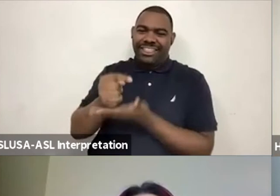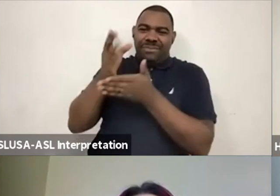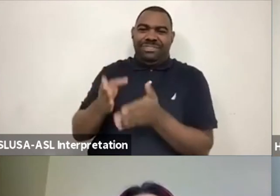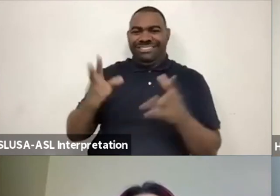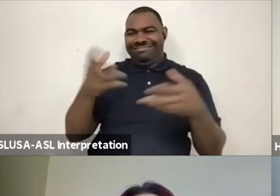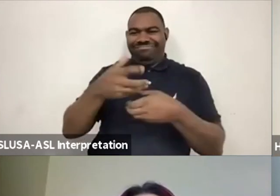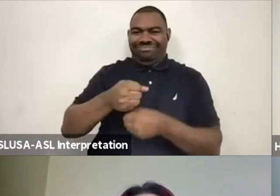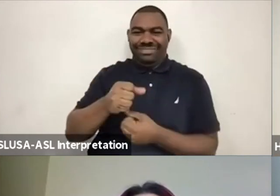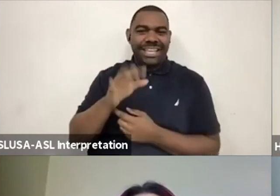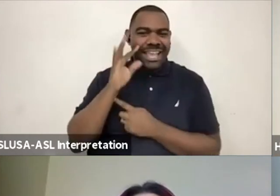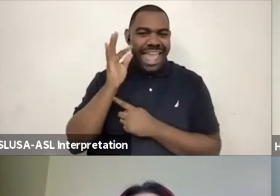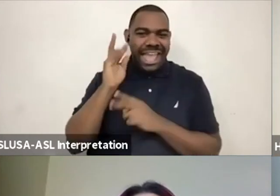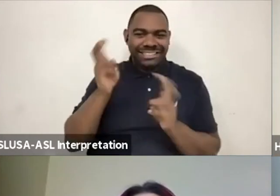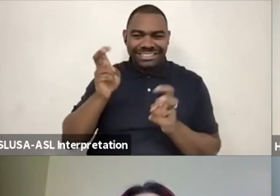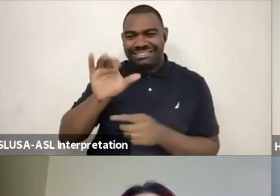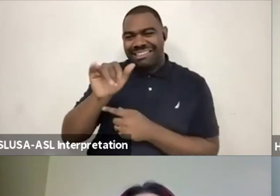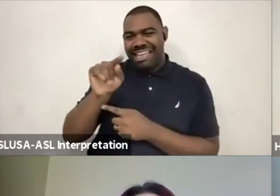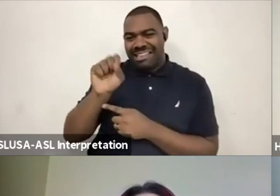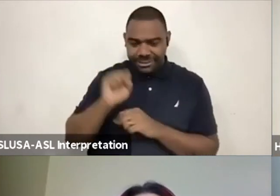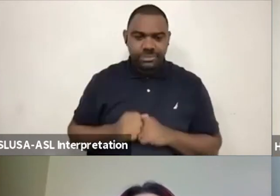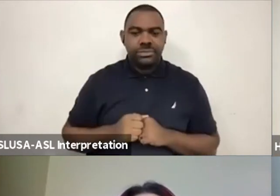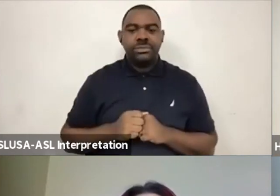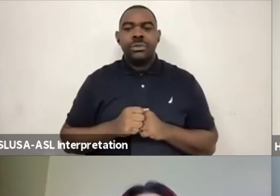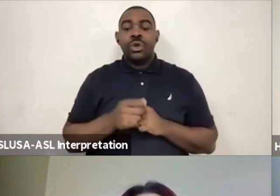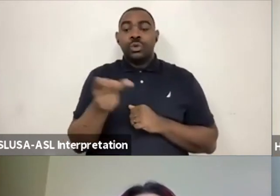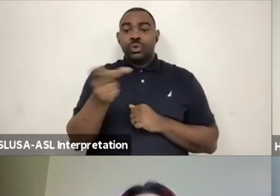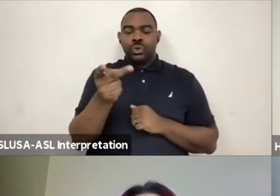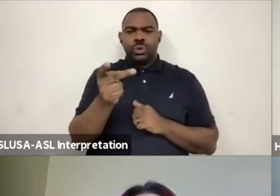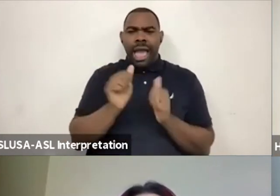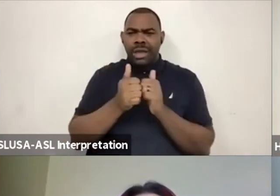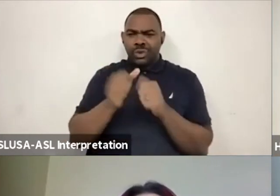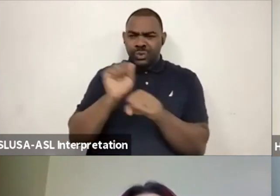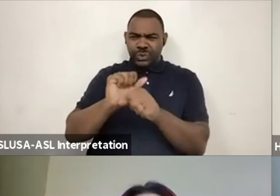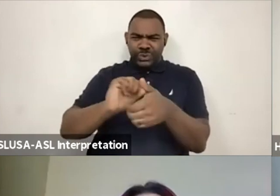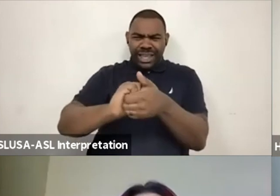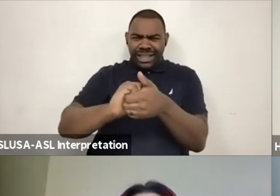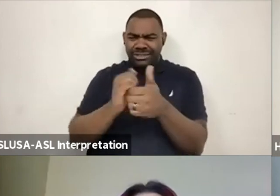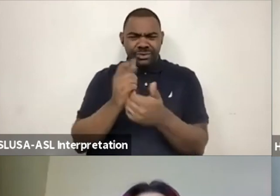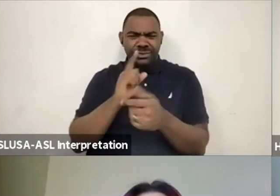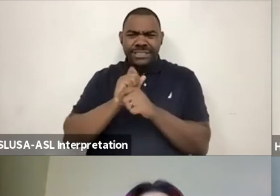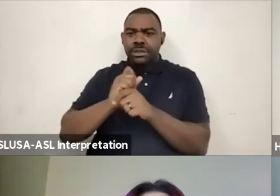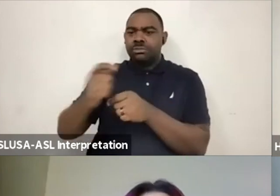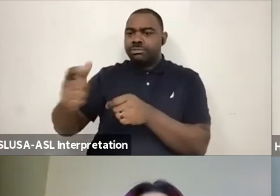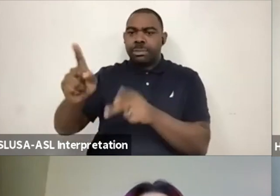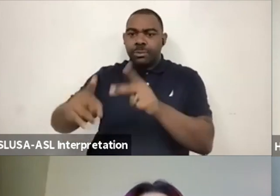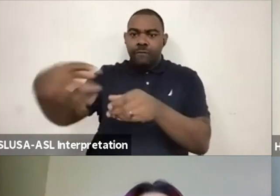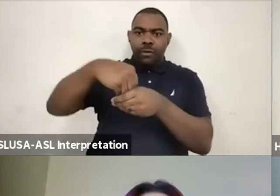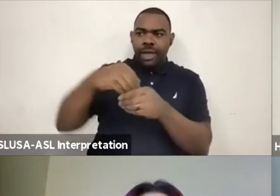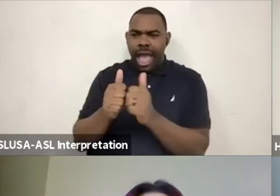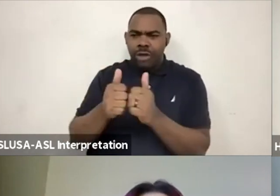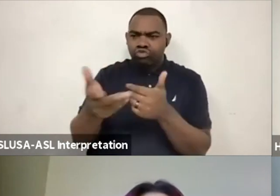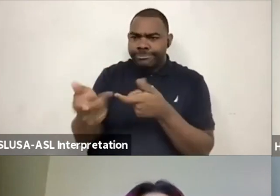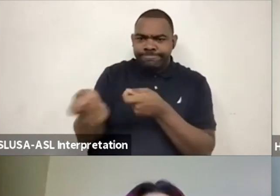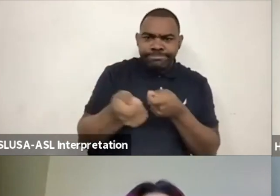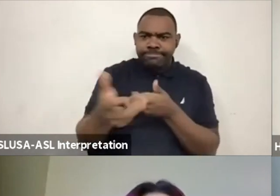arts therapist, and Anna, as a resident artist, how do you work together to bring participants to the table and really think about this